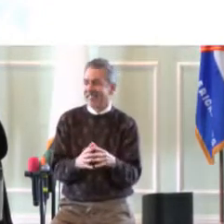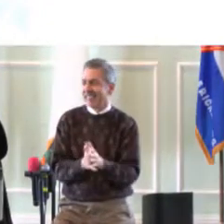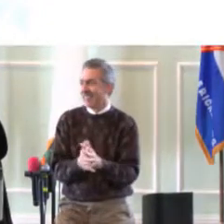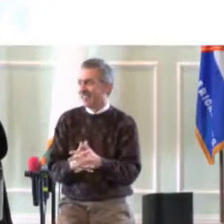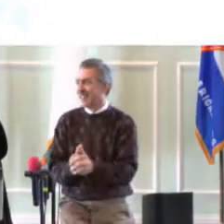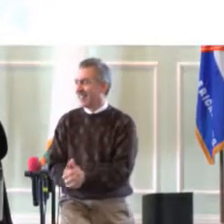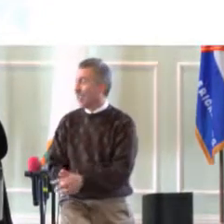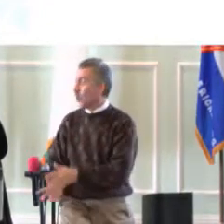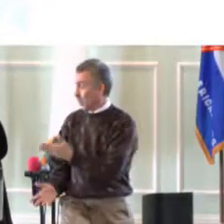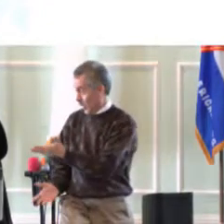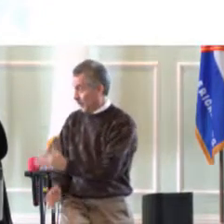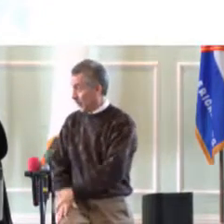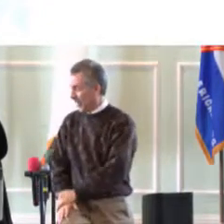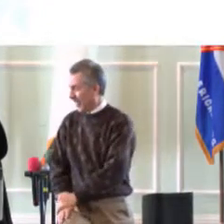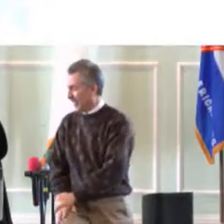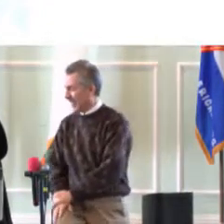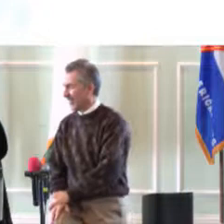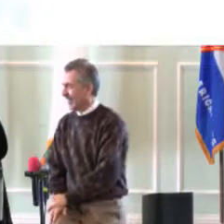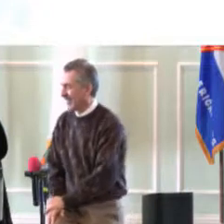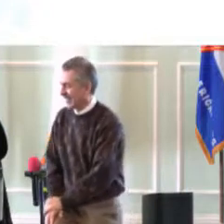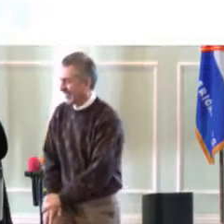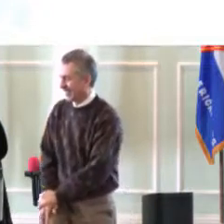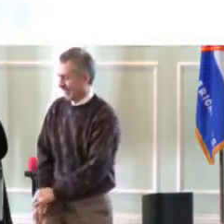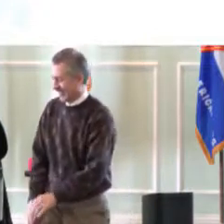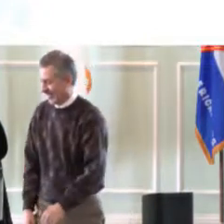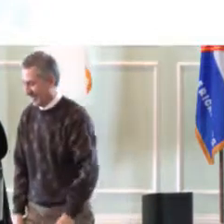morning. So gather your baskets and come to the front.